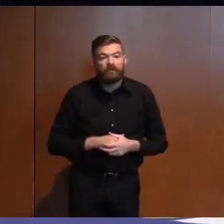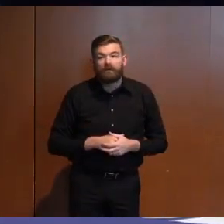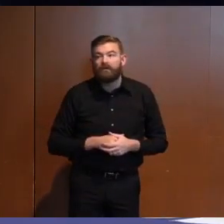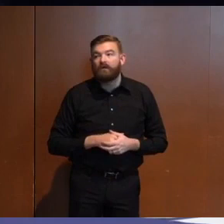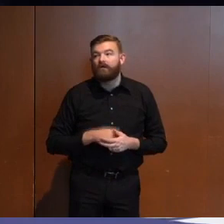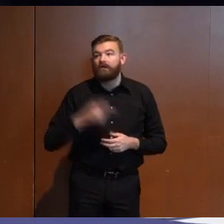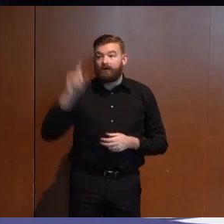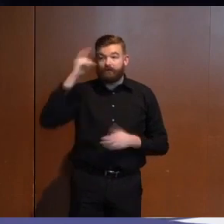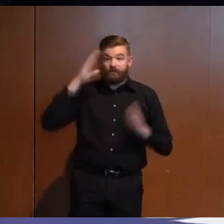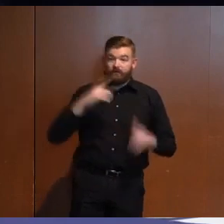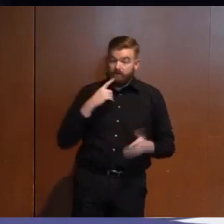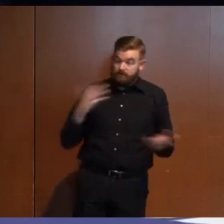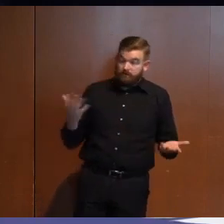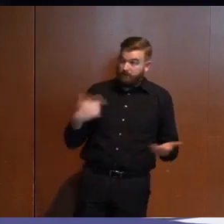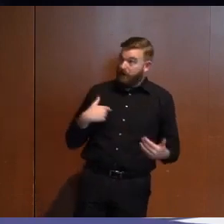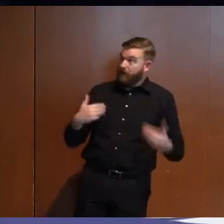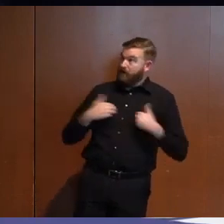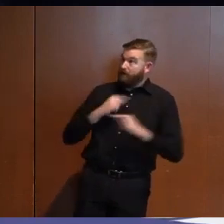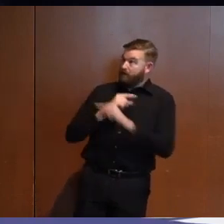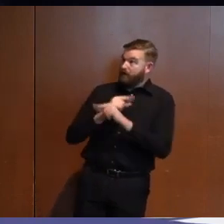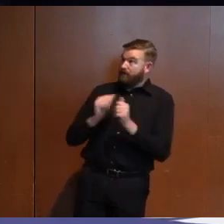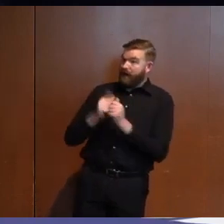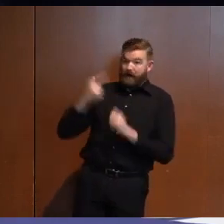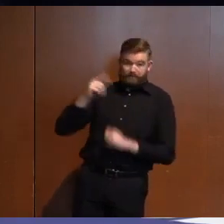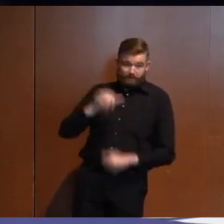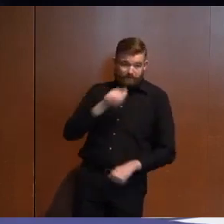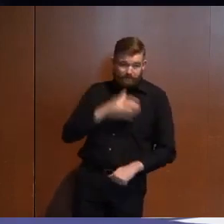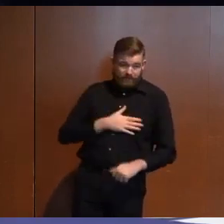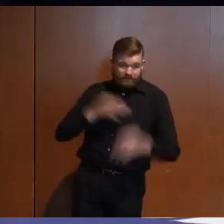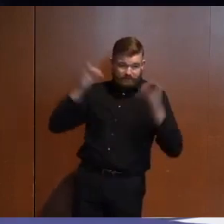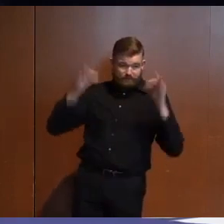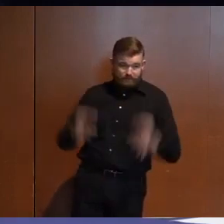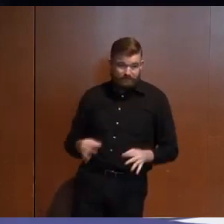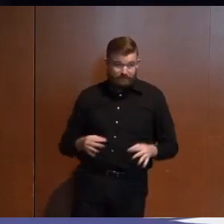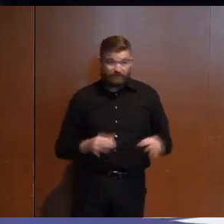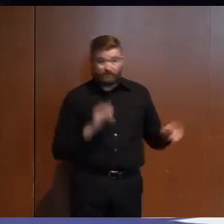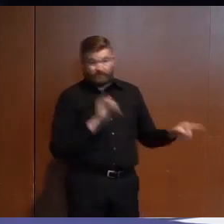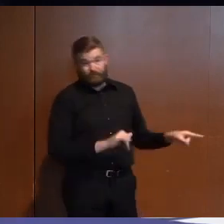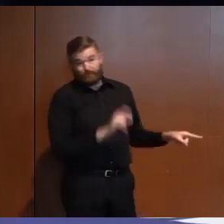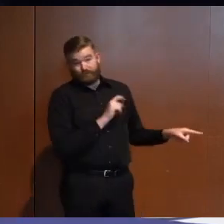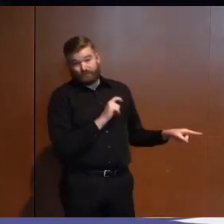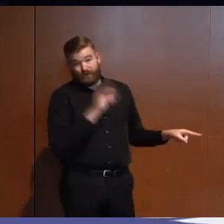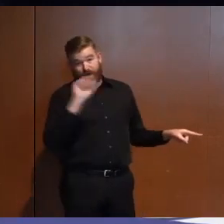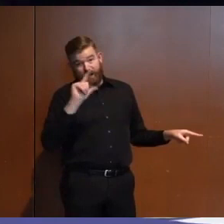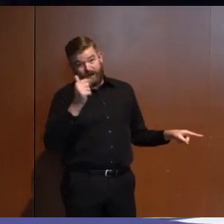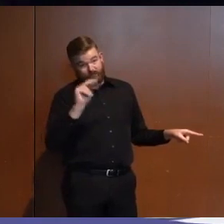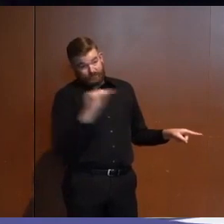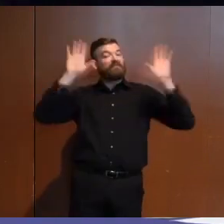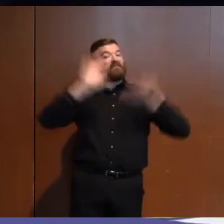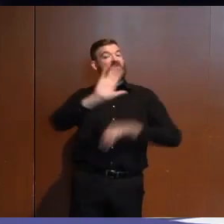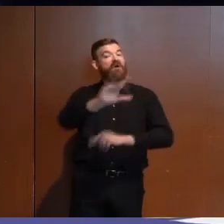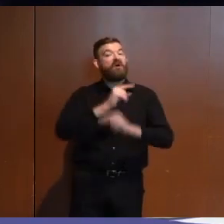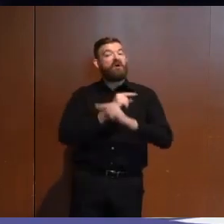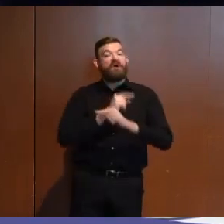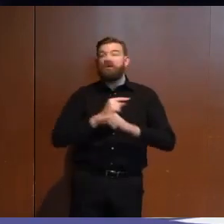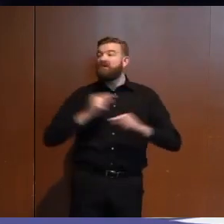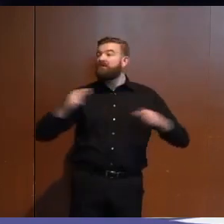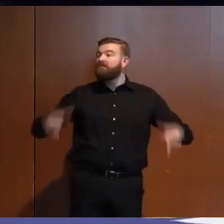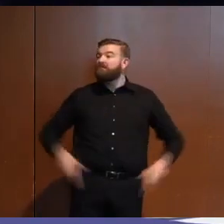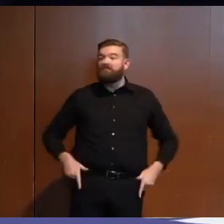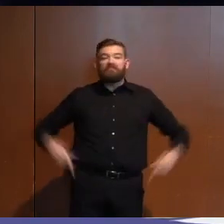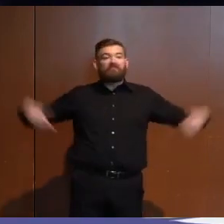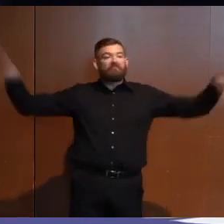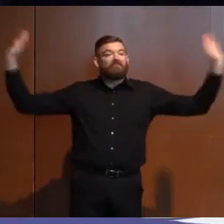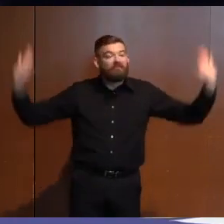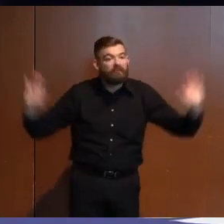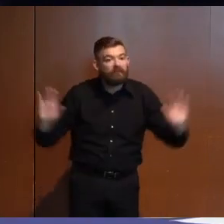trying to buy a gun and they couldn't, other than you, and I respect that. But beyond that, I'm going to stay with what I've said already. Thank you for coming on. Dave, I've got exactly